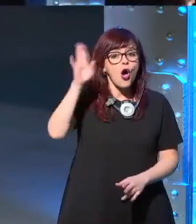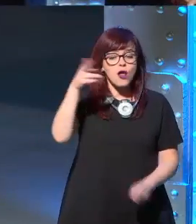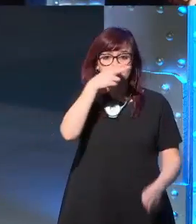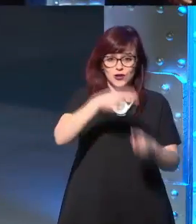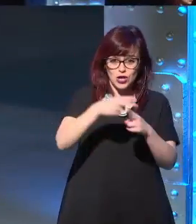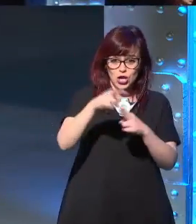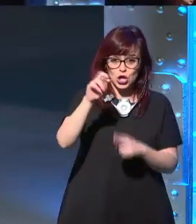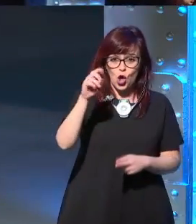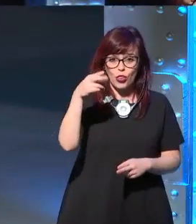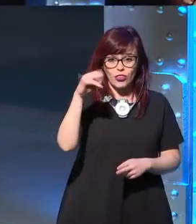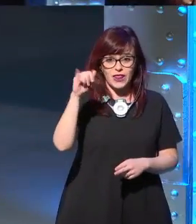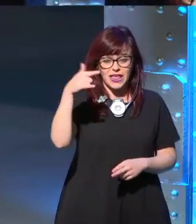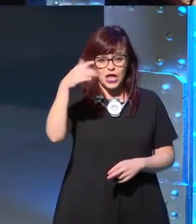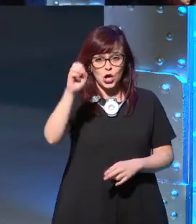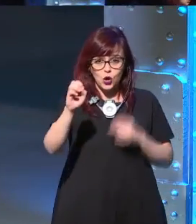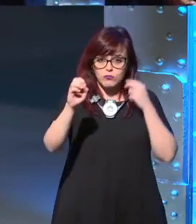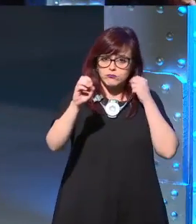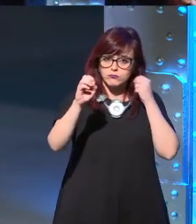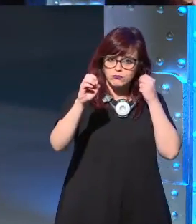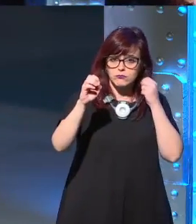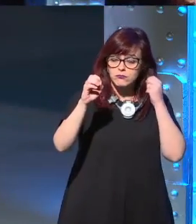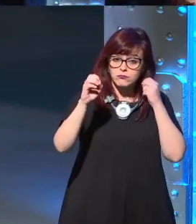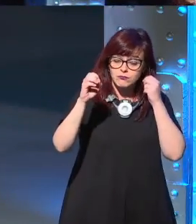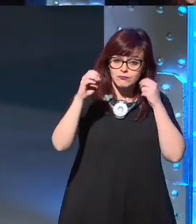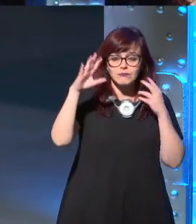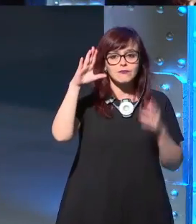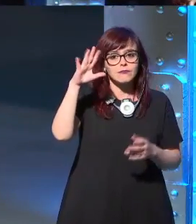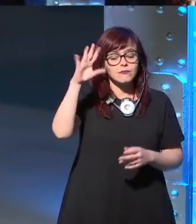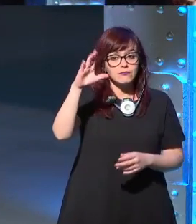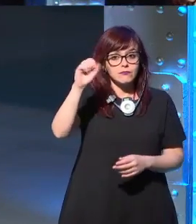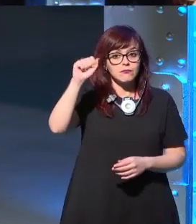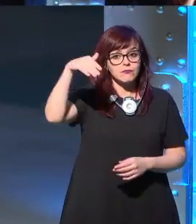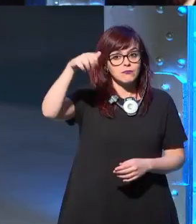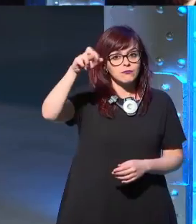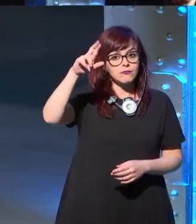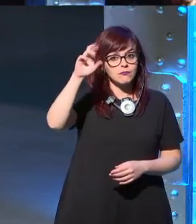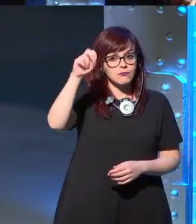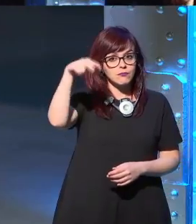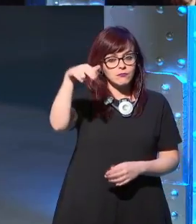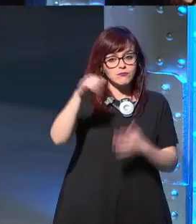Taramona. First of all, thanks, Mr. Isaacson, for the speech. It was really inspiring.